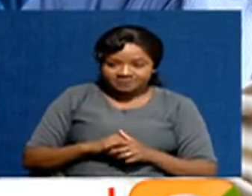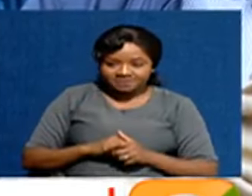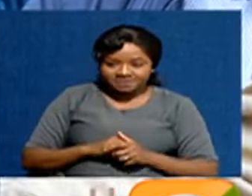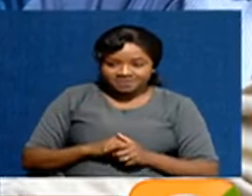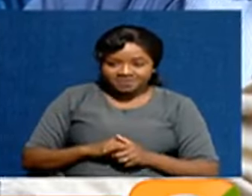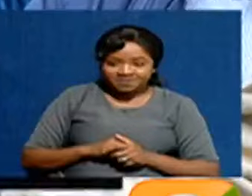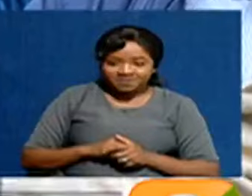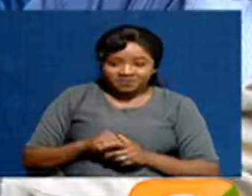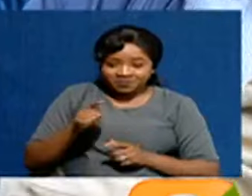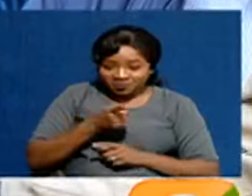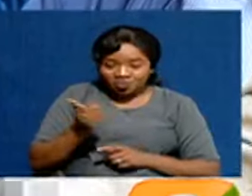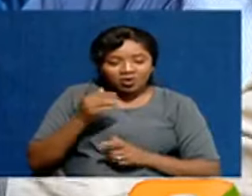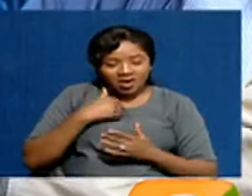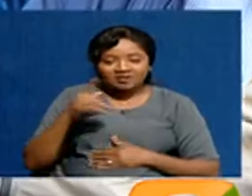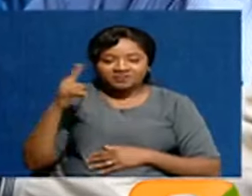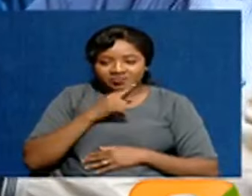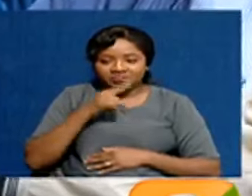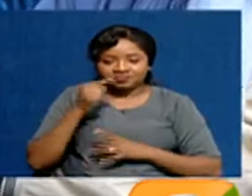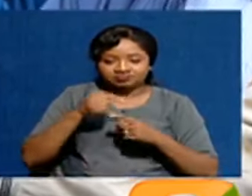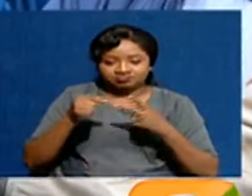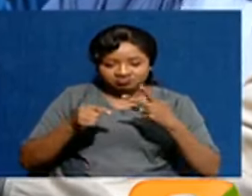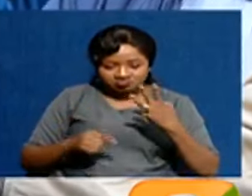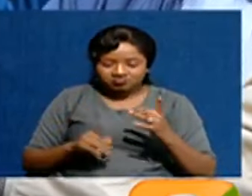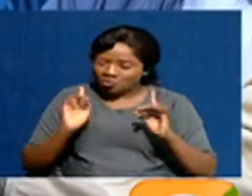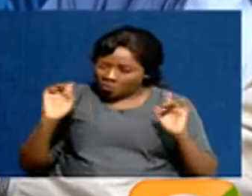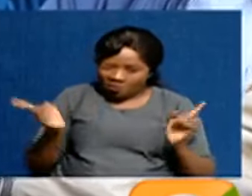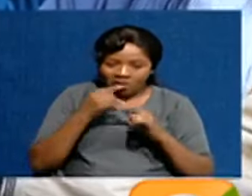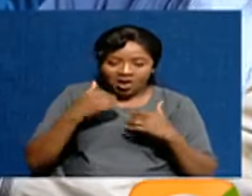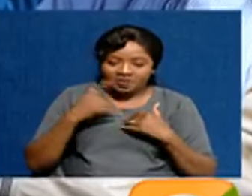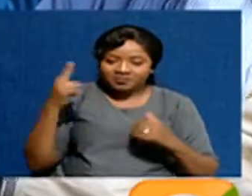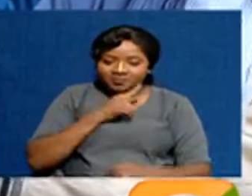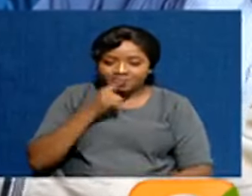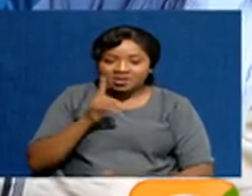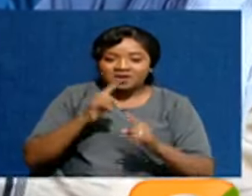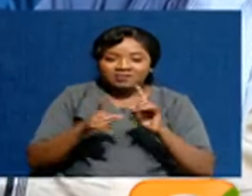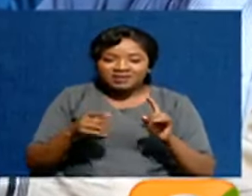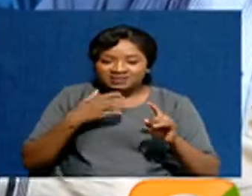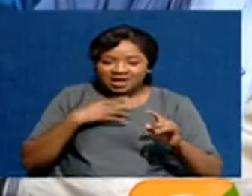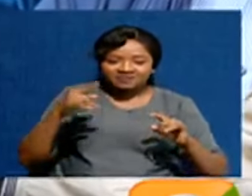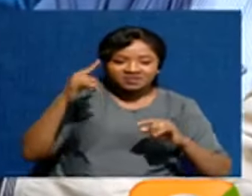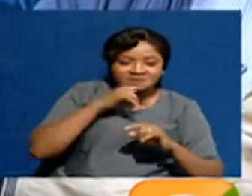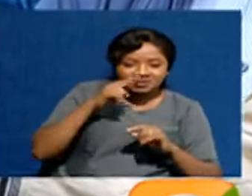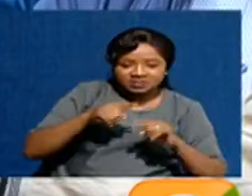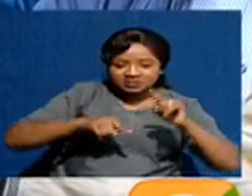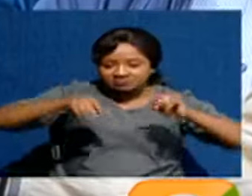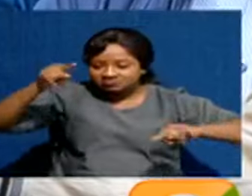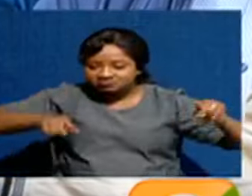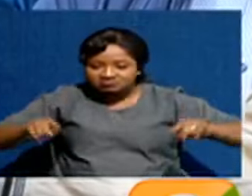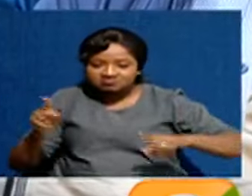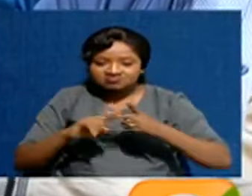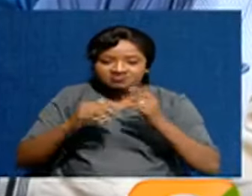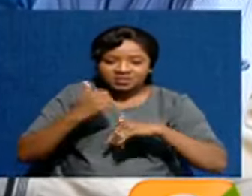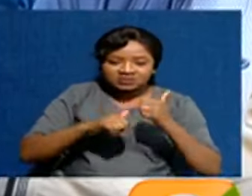safe. They do carry the risk of addiction. But given the fact that they have differentiated risk profiles, differentiated